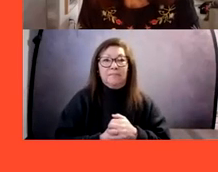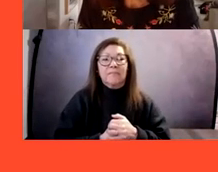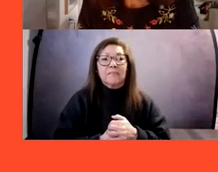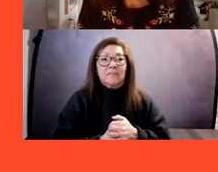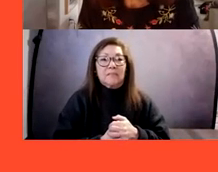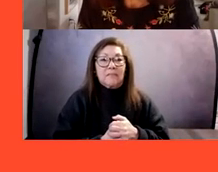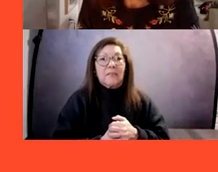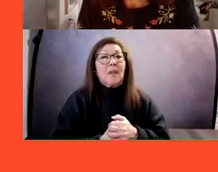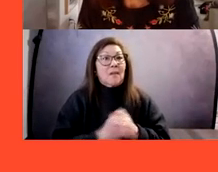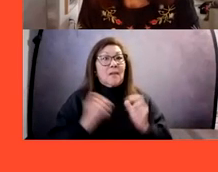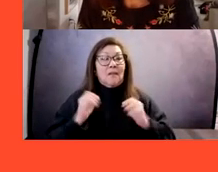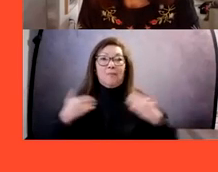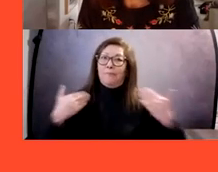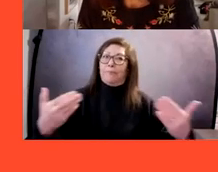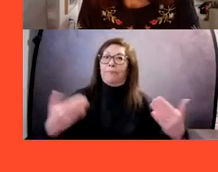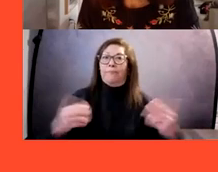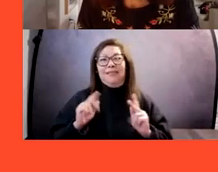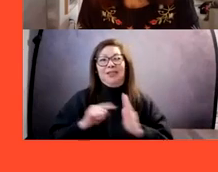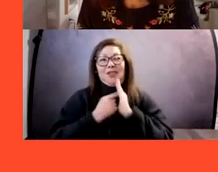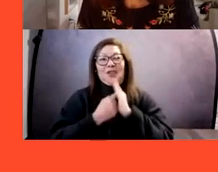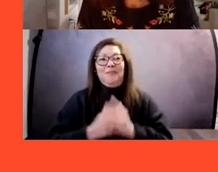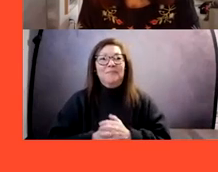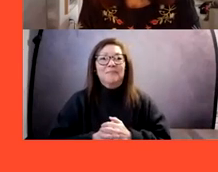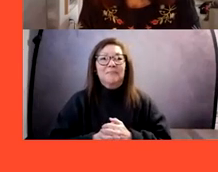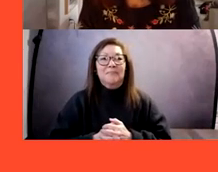so let's get started.